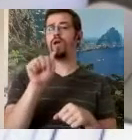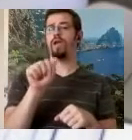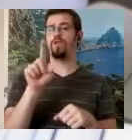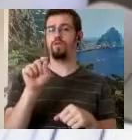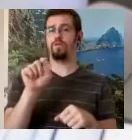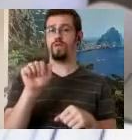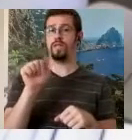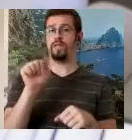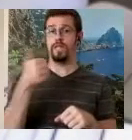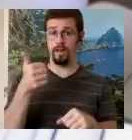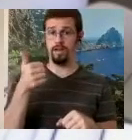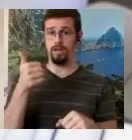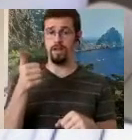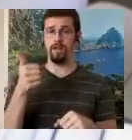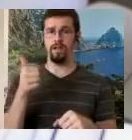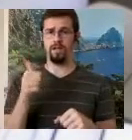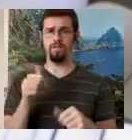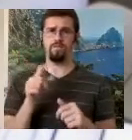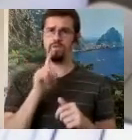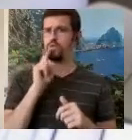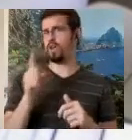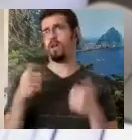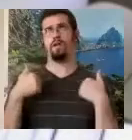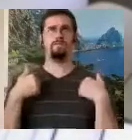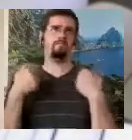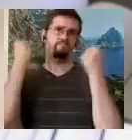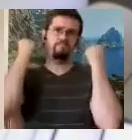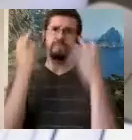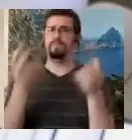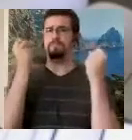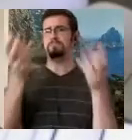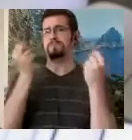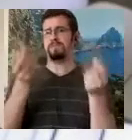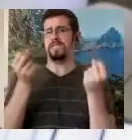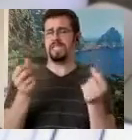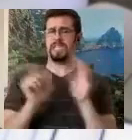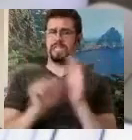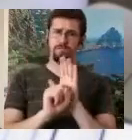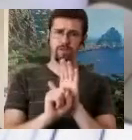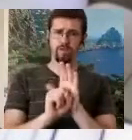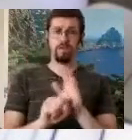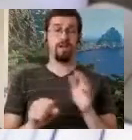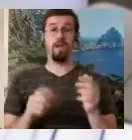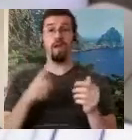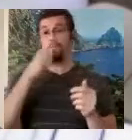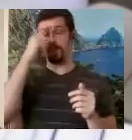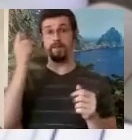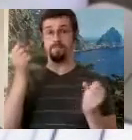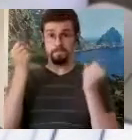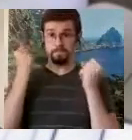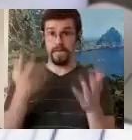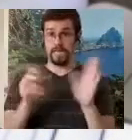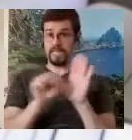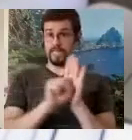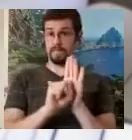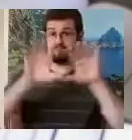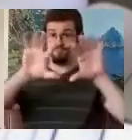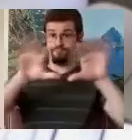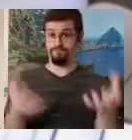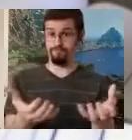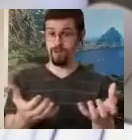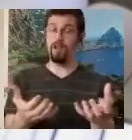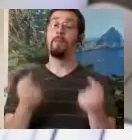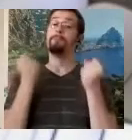really a large symbol set. And because it's such a large symbol set, there are